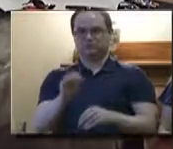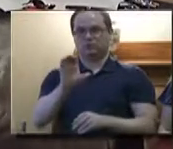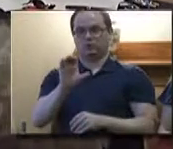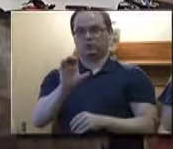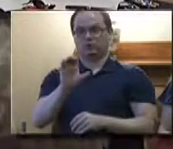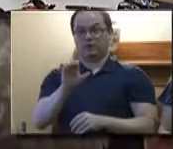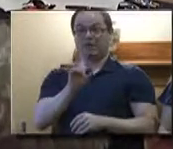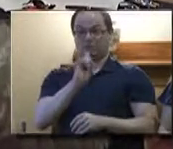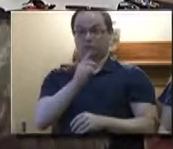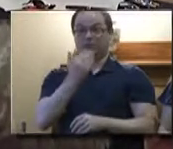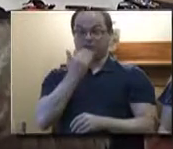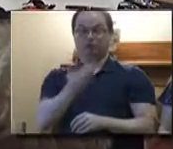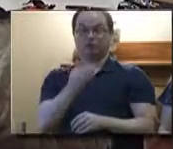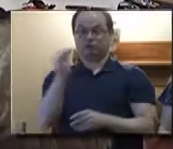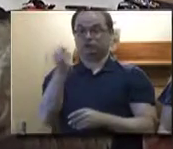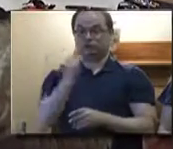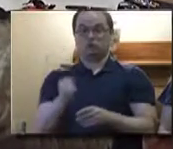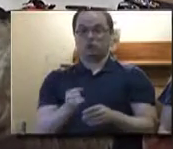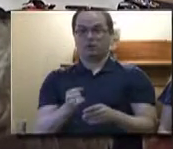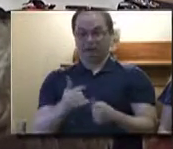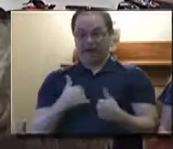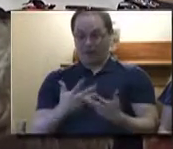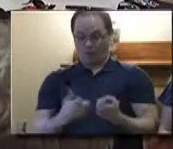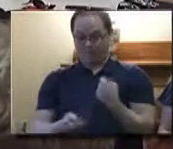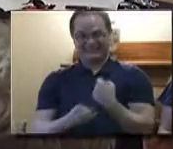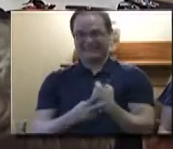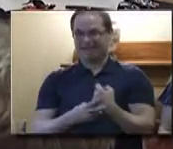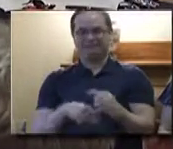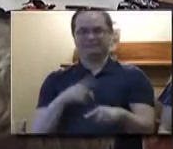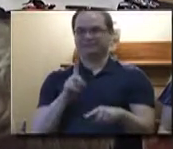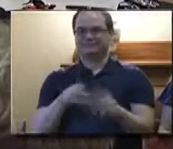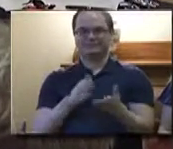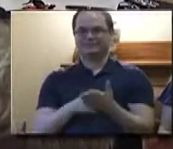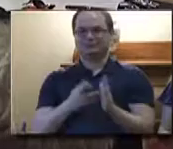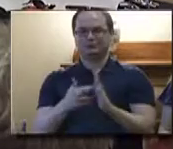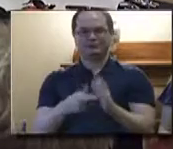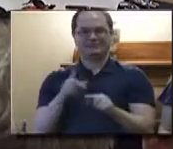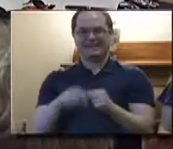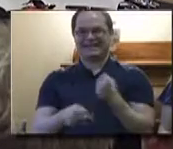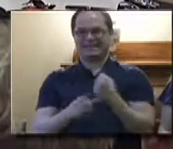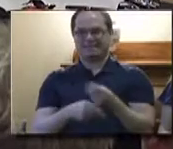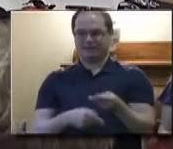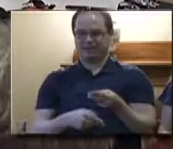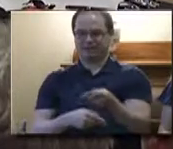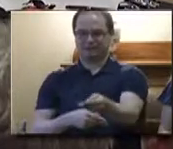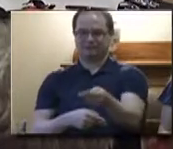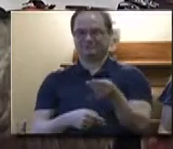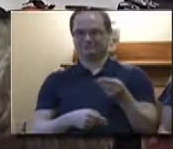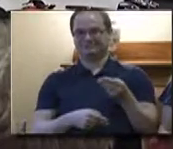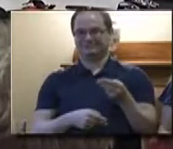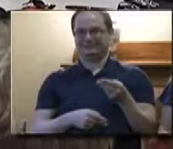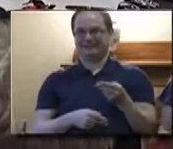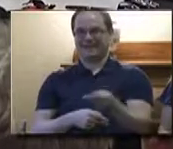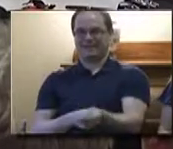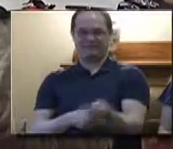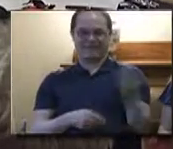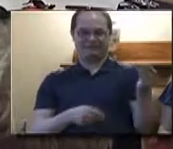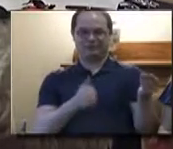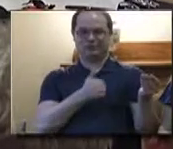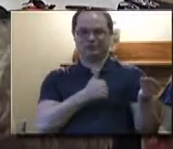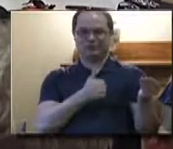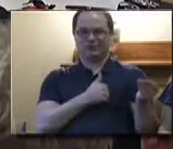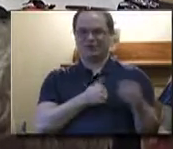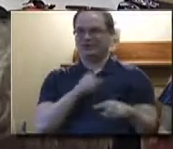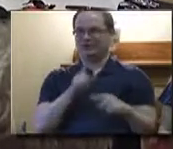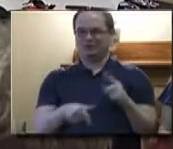caricature. It was a pretty nice drawing. I wanted to keep it, but it's against the rules, you know. He tried to give it to me, so I took it, and then I had to give it to the guard, and the